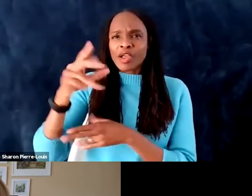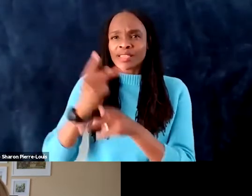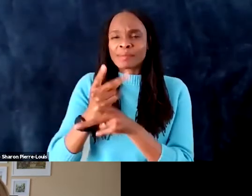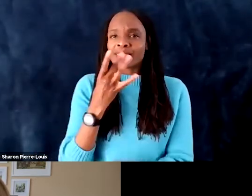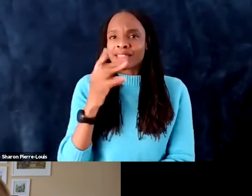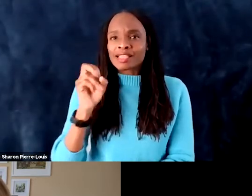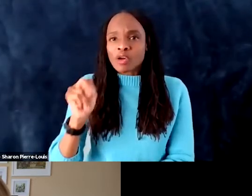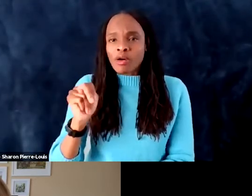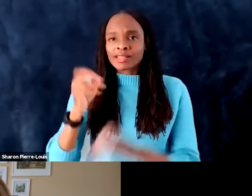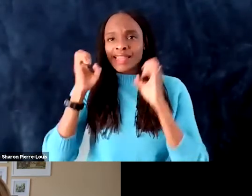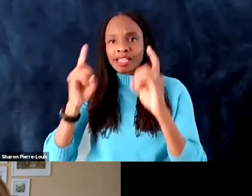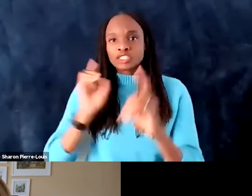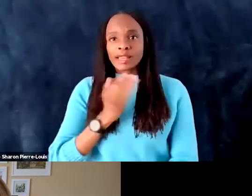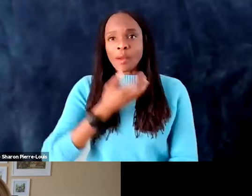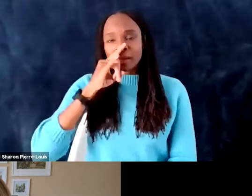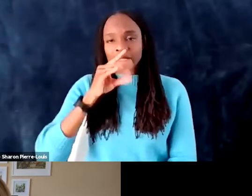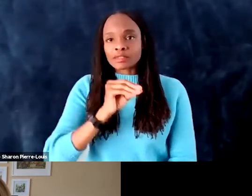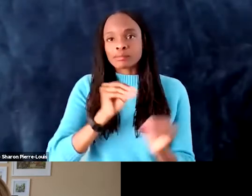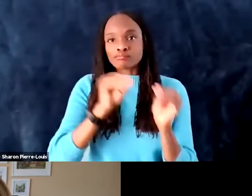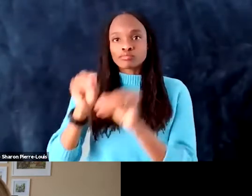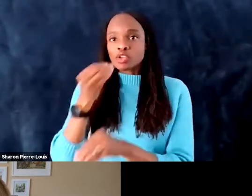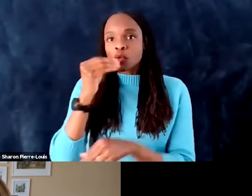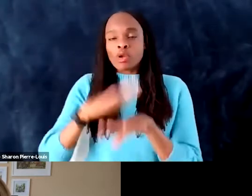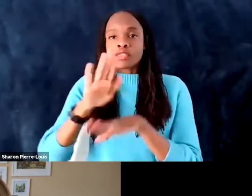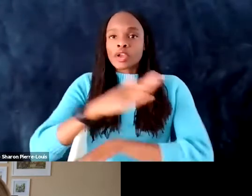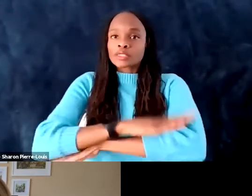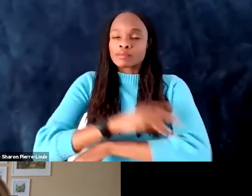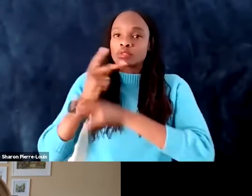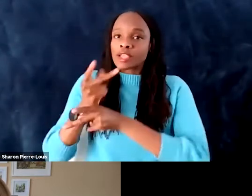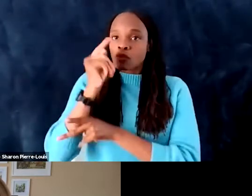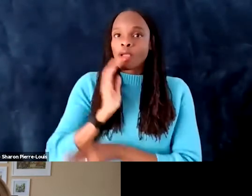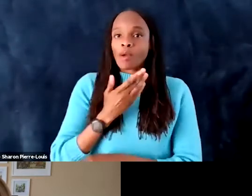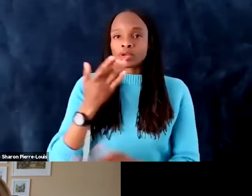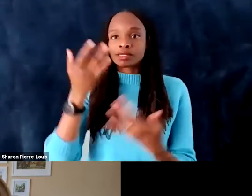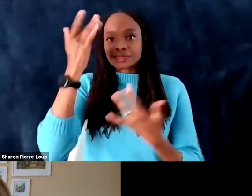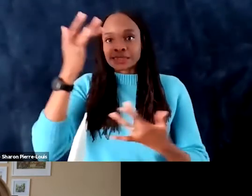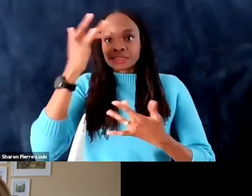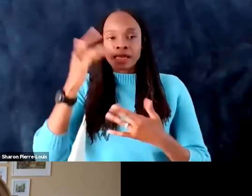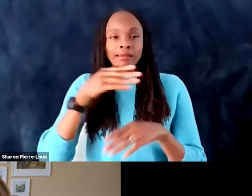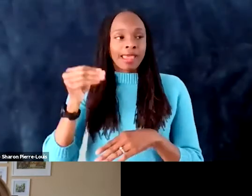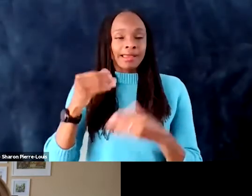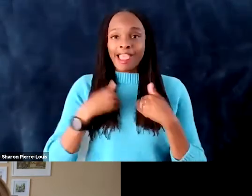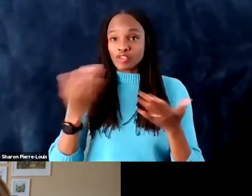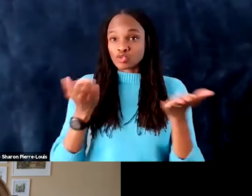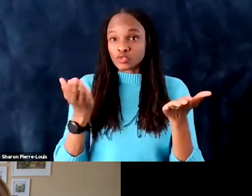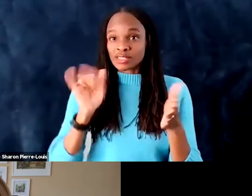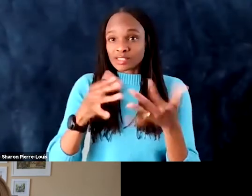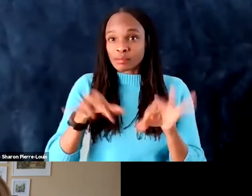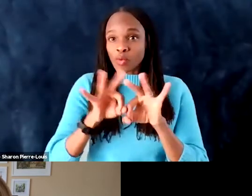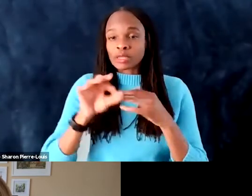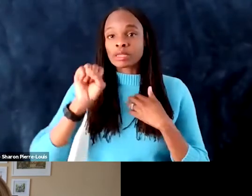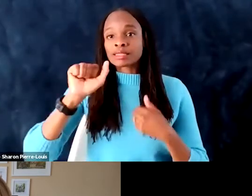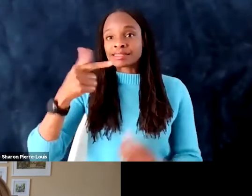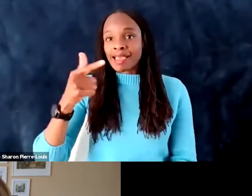there educating our kids, putting food on their tables, caring for our sick, and delivering all manner of essential services? And